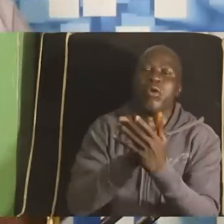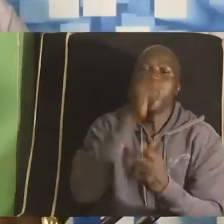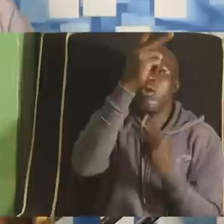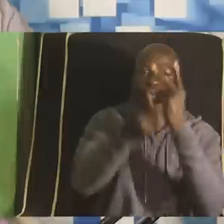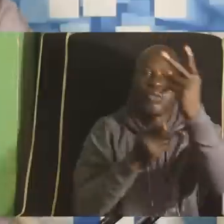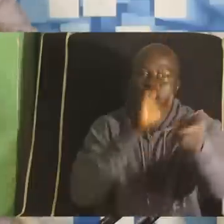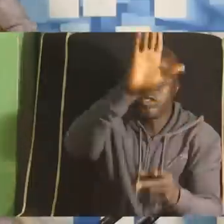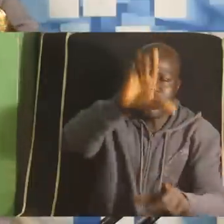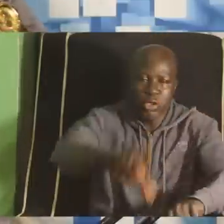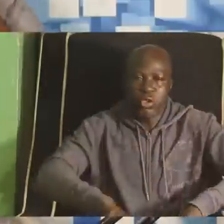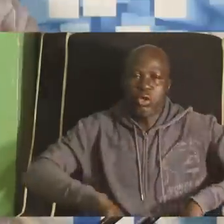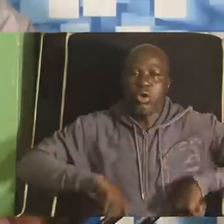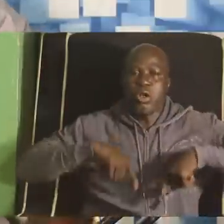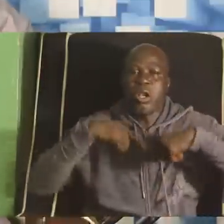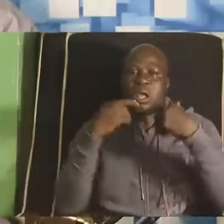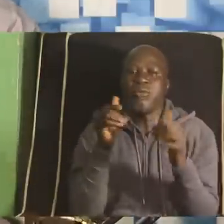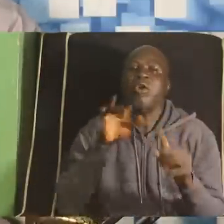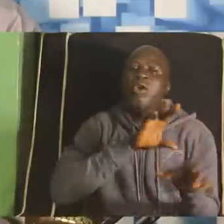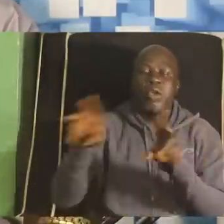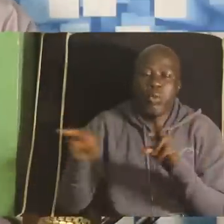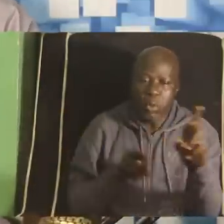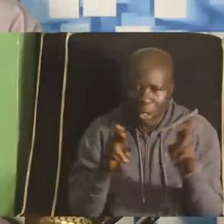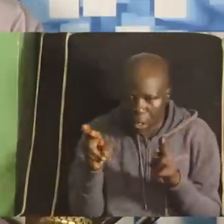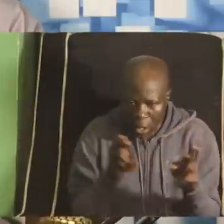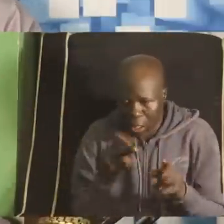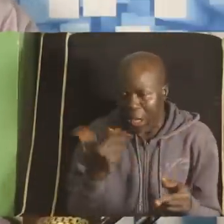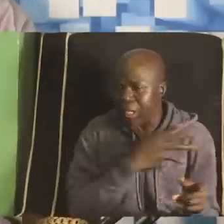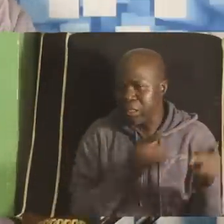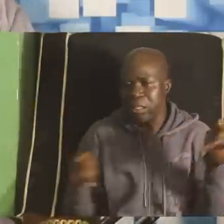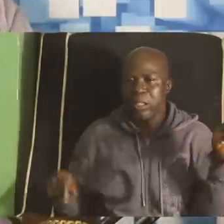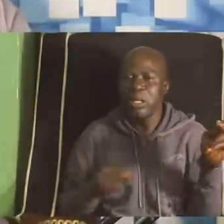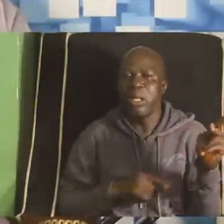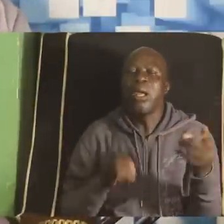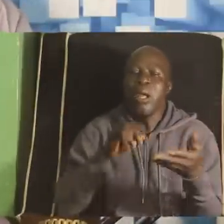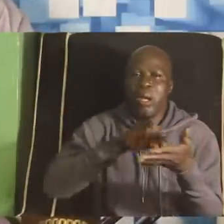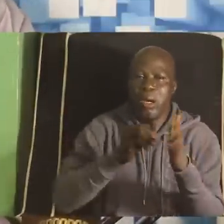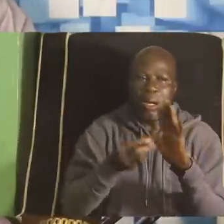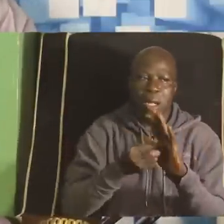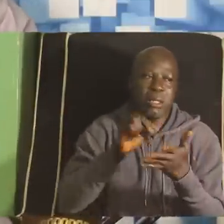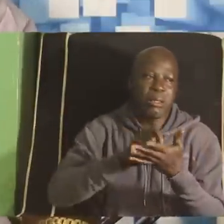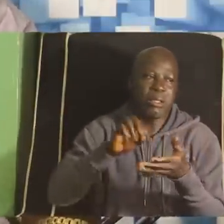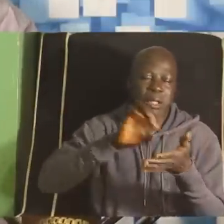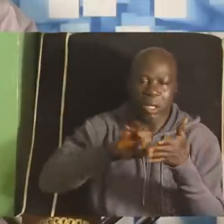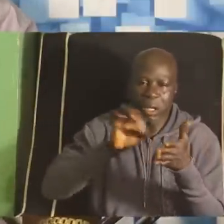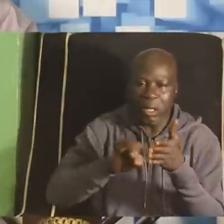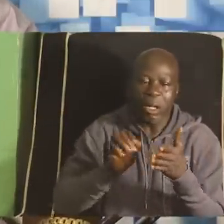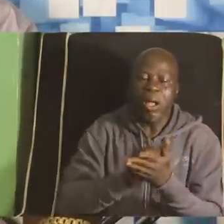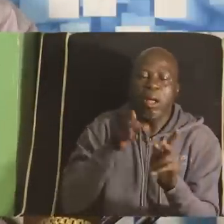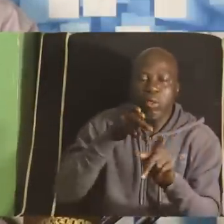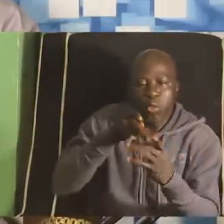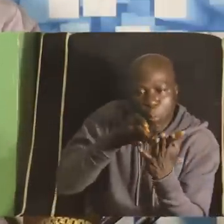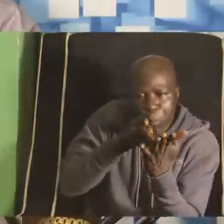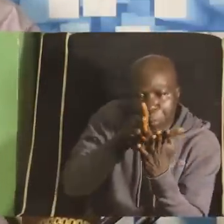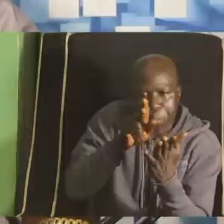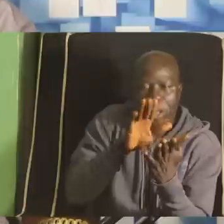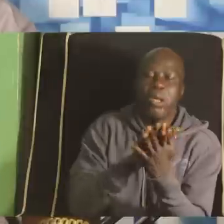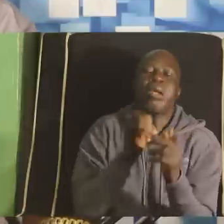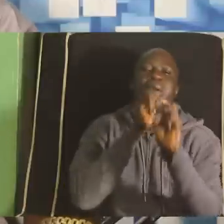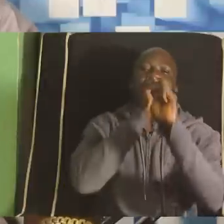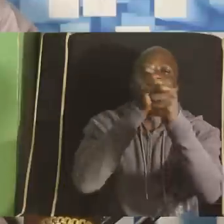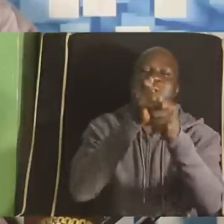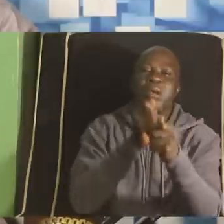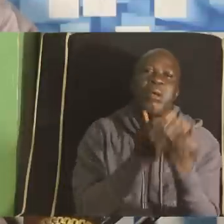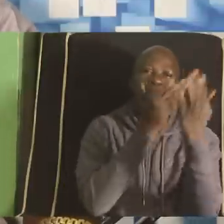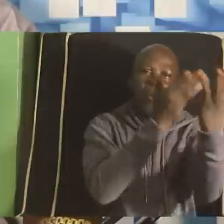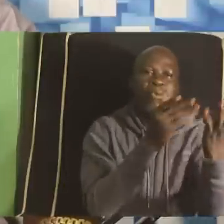aye re wu. Wa de se bi oba. Ko number sile. Ko sore majemu re. Sei da me